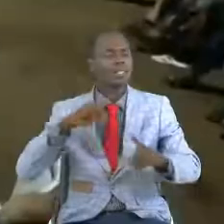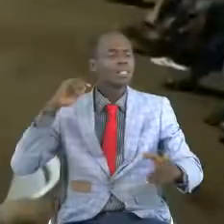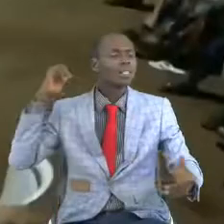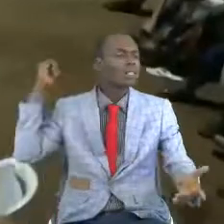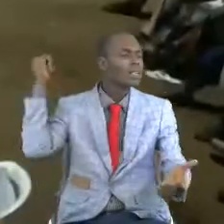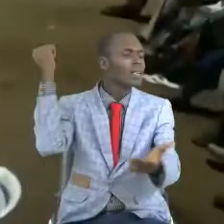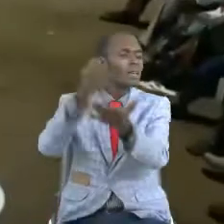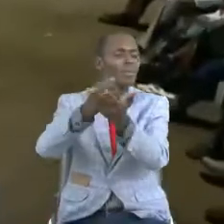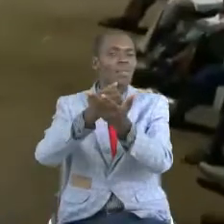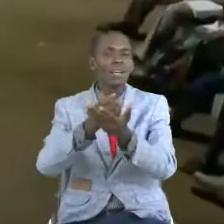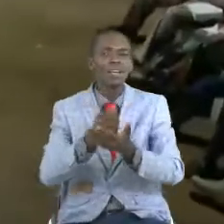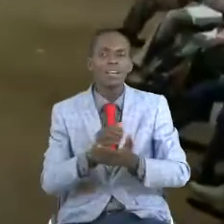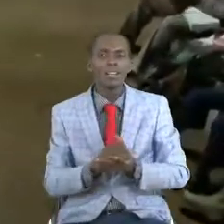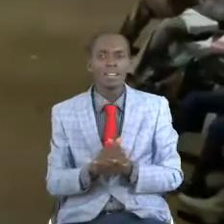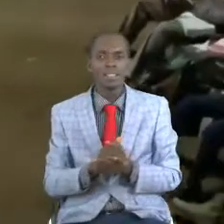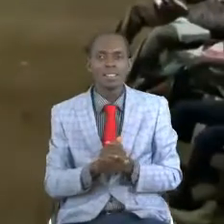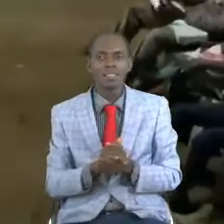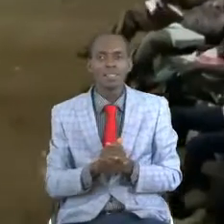amen.